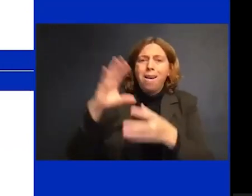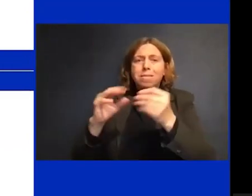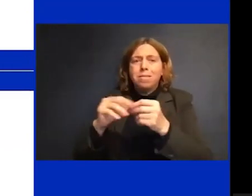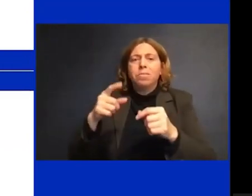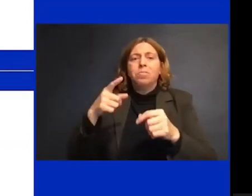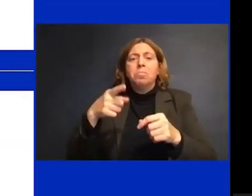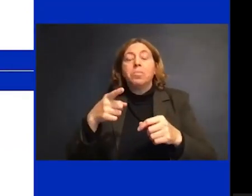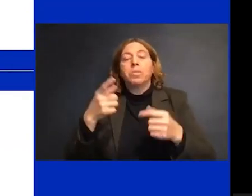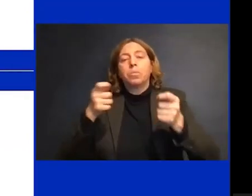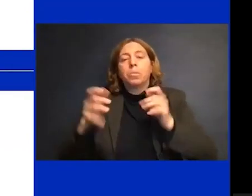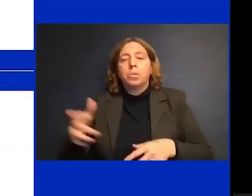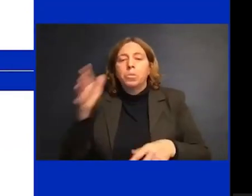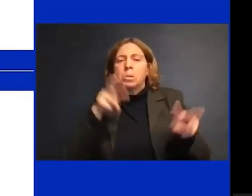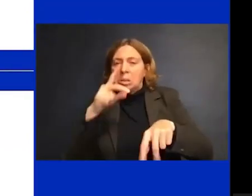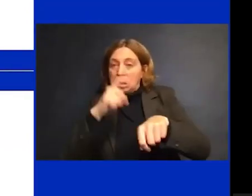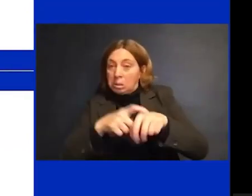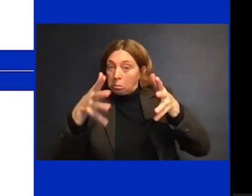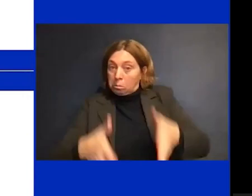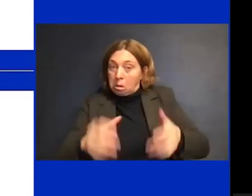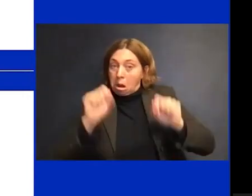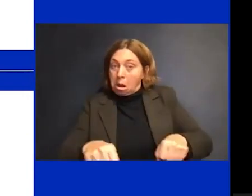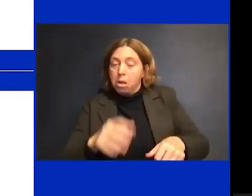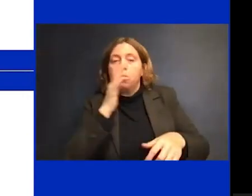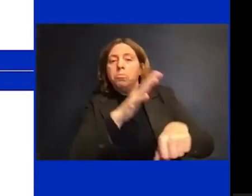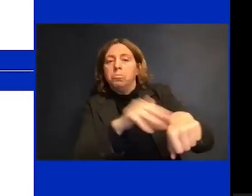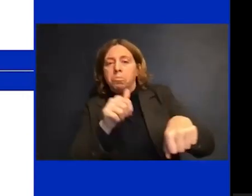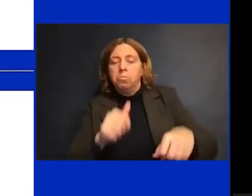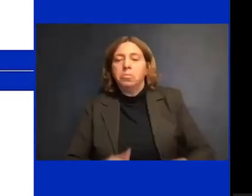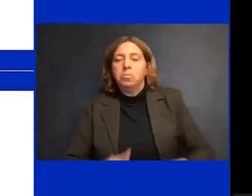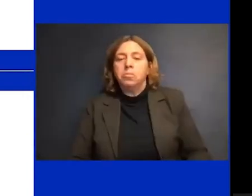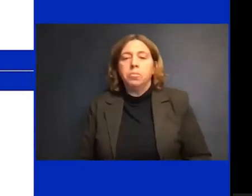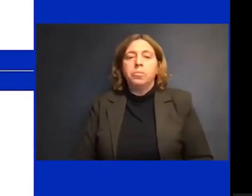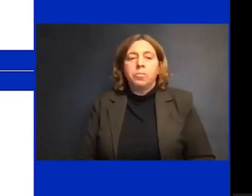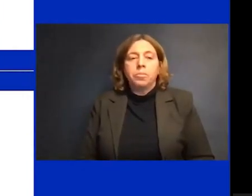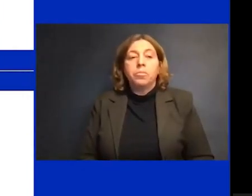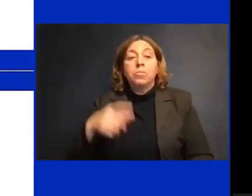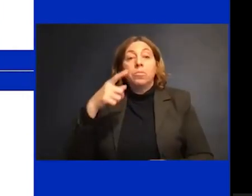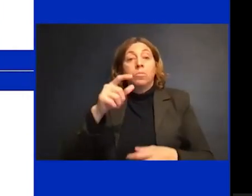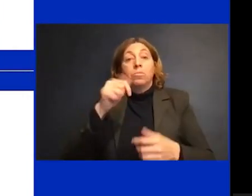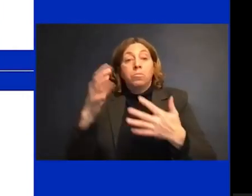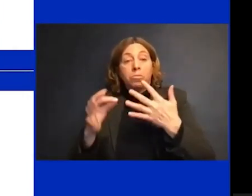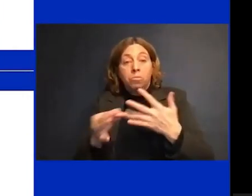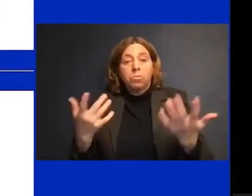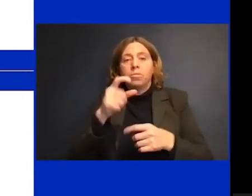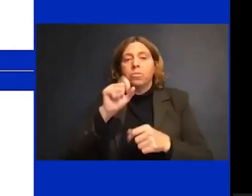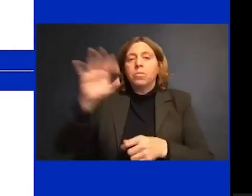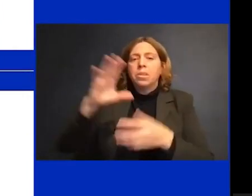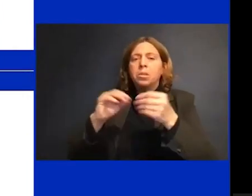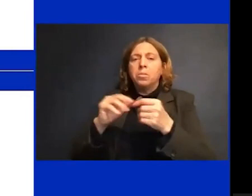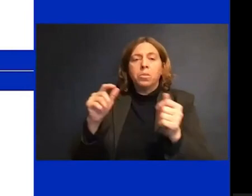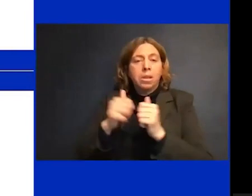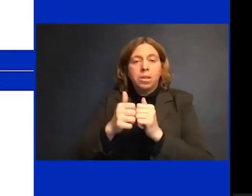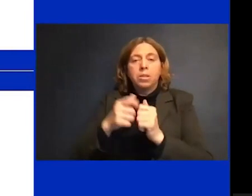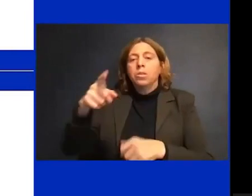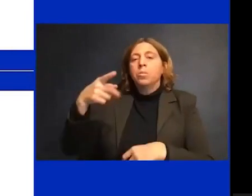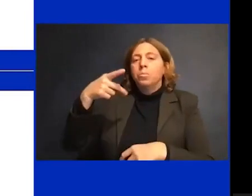so once the public hearing is underway, and you will be called upon if time permits. Alternatively, written submissions of comments